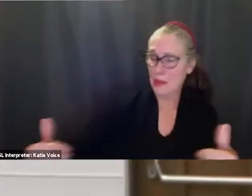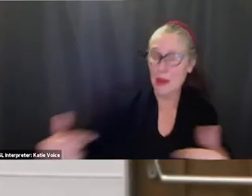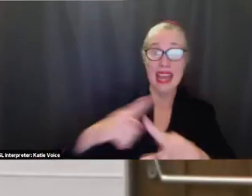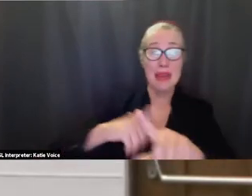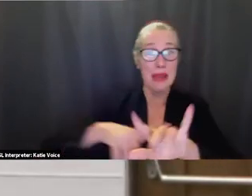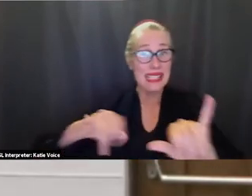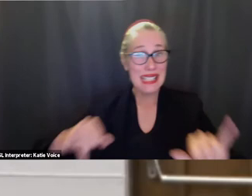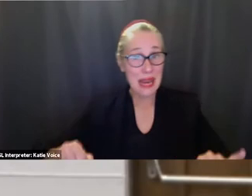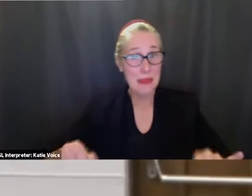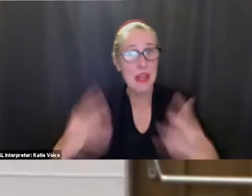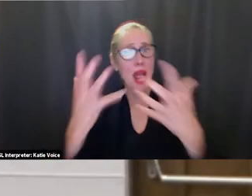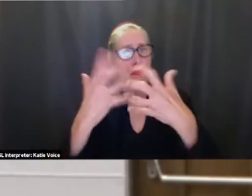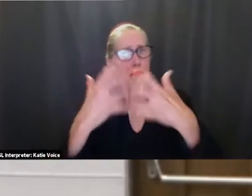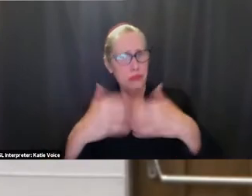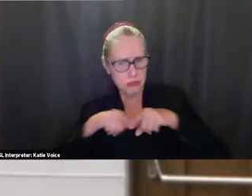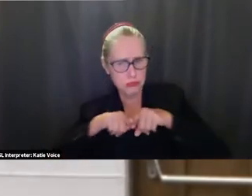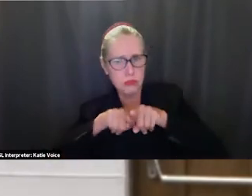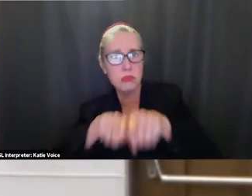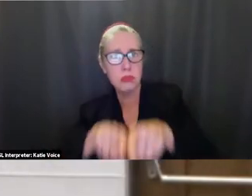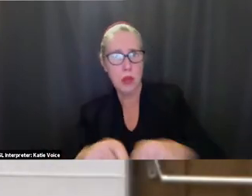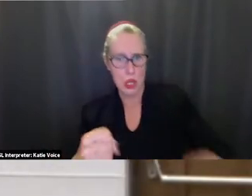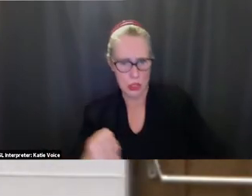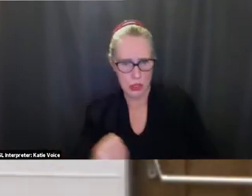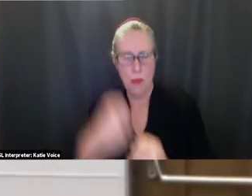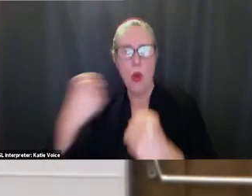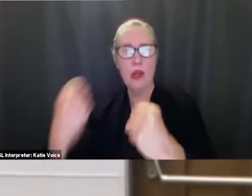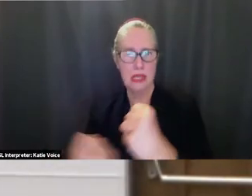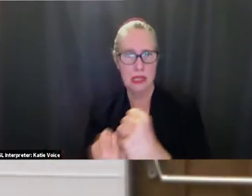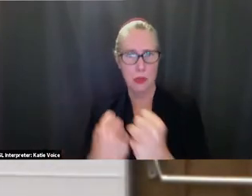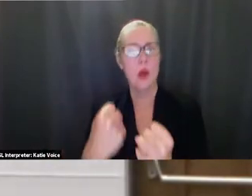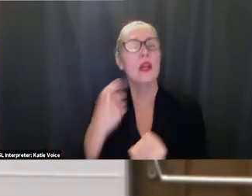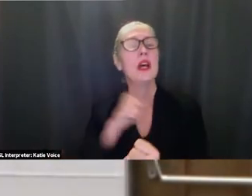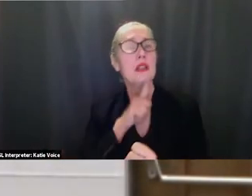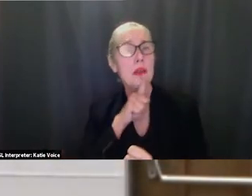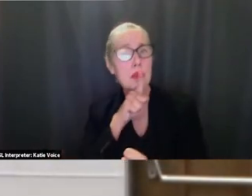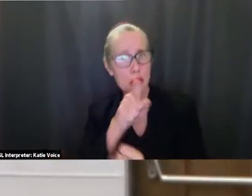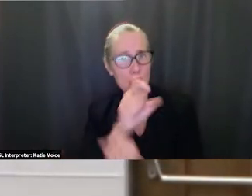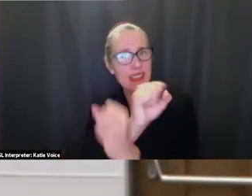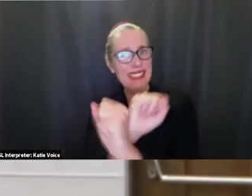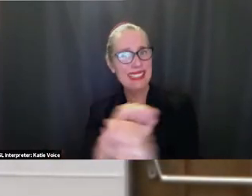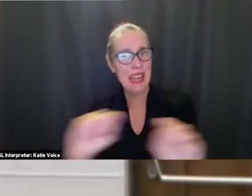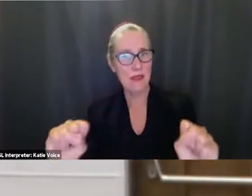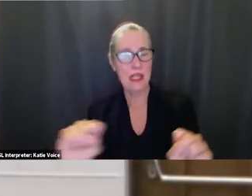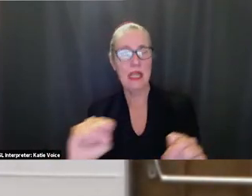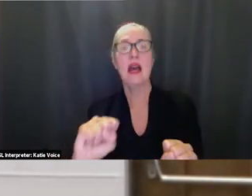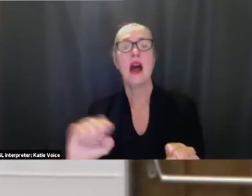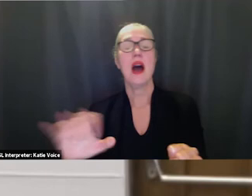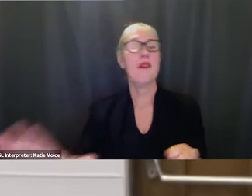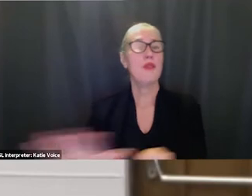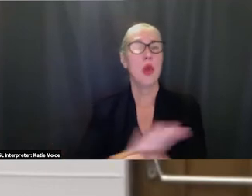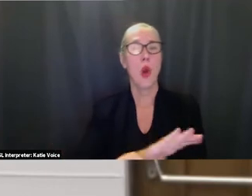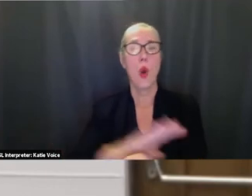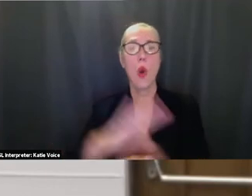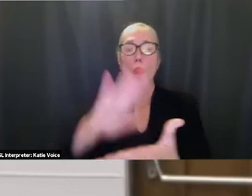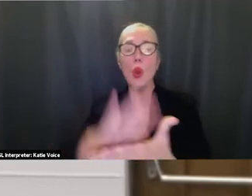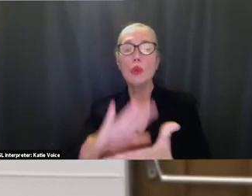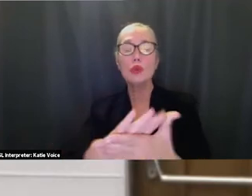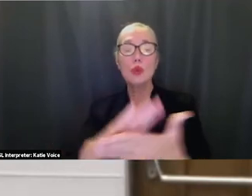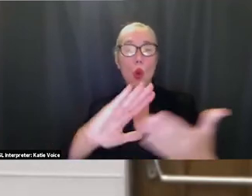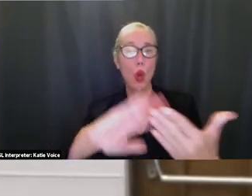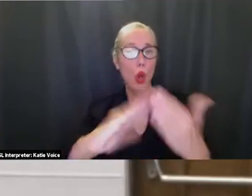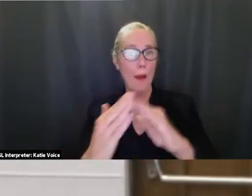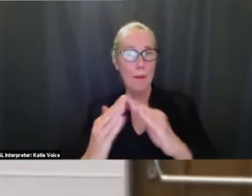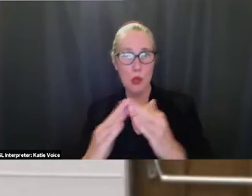team to provide support to each other for the purpose of ensuring the safety of the school community each